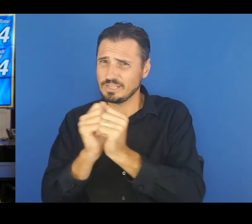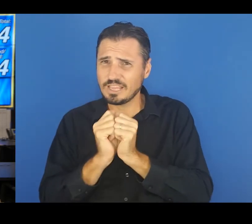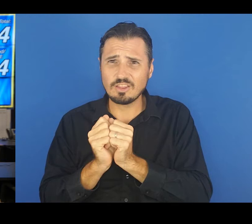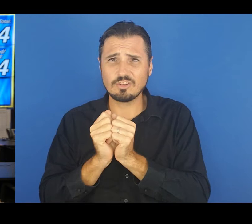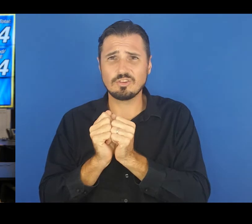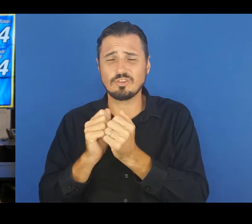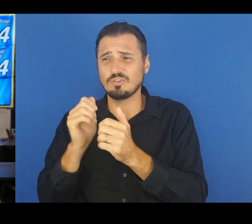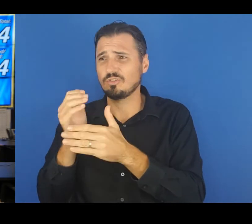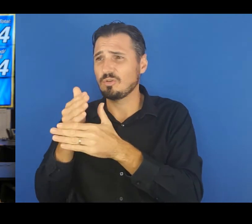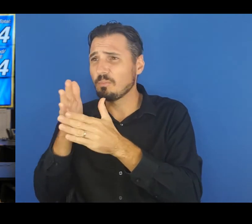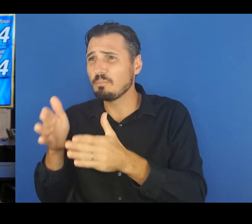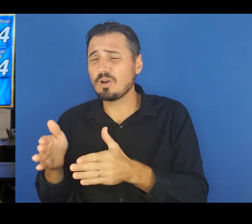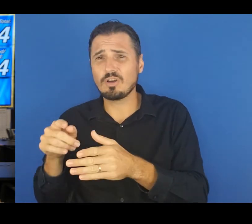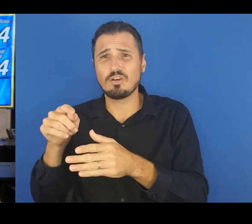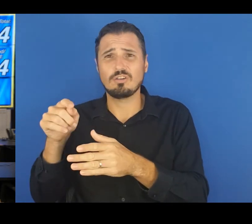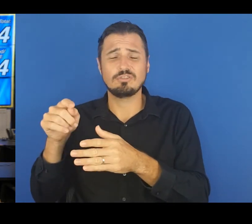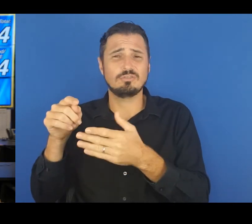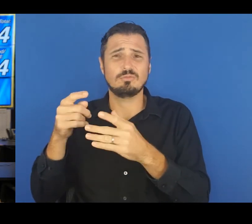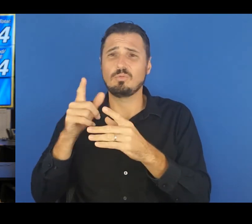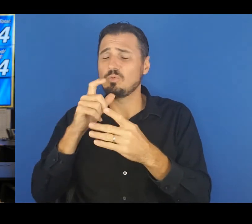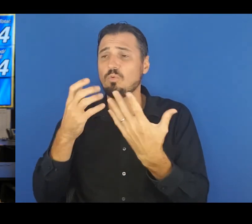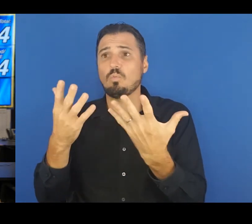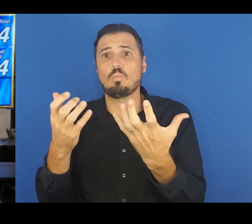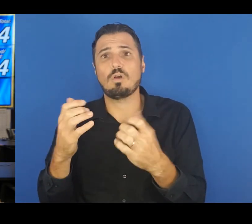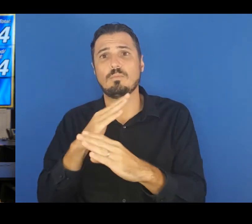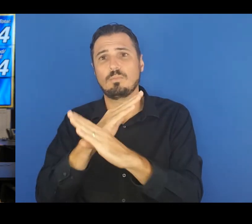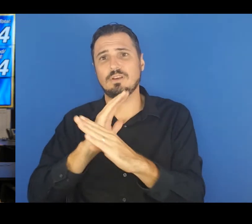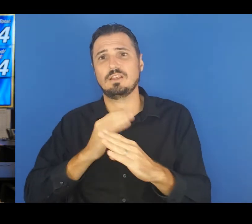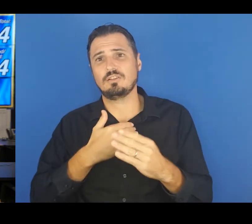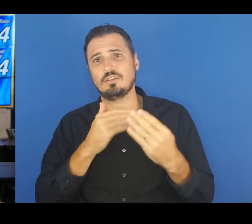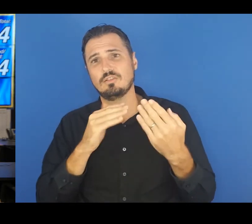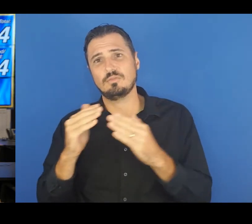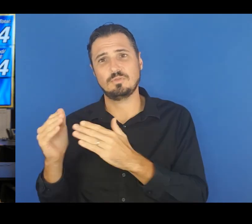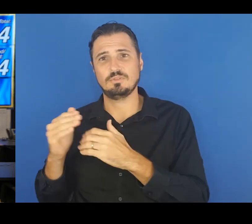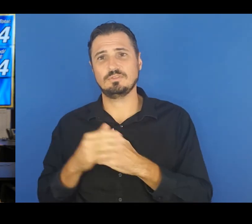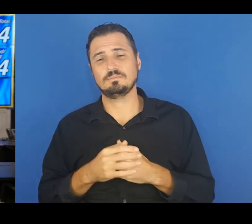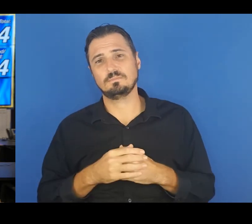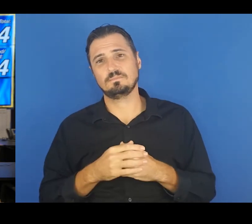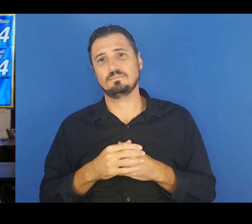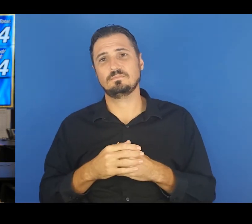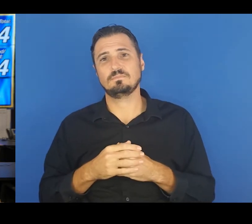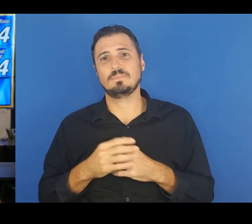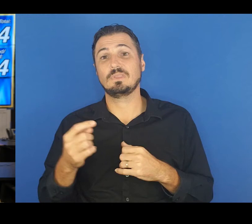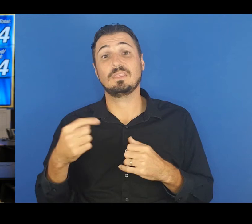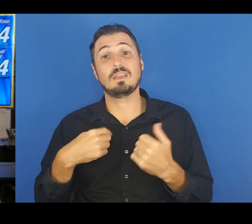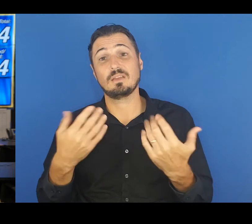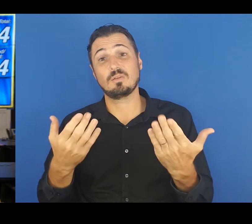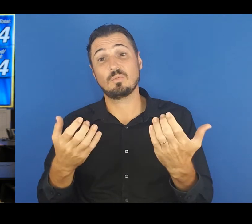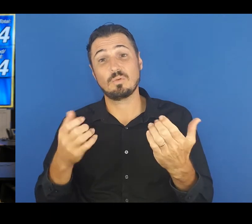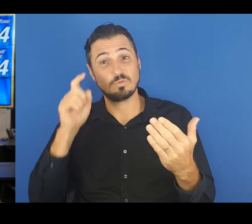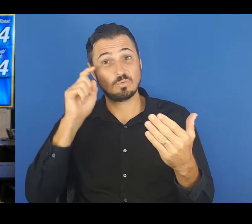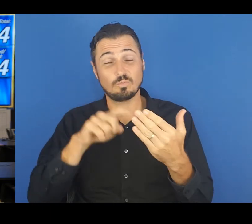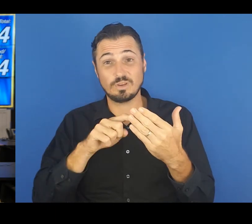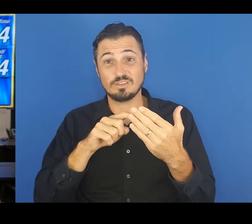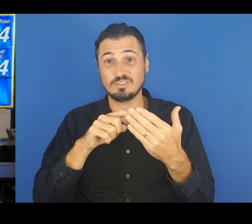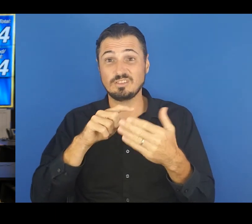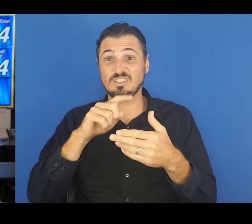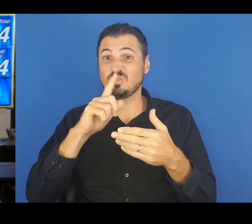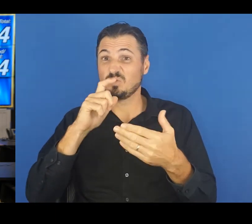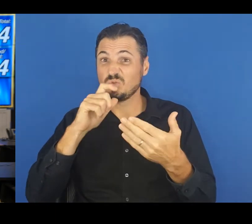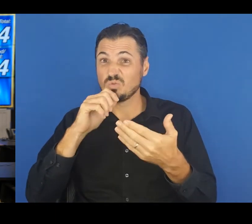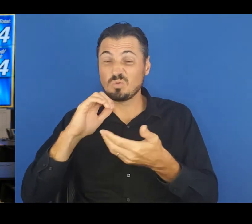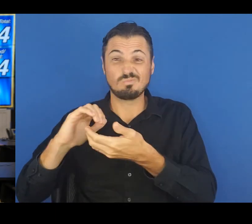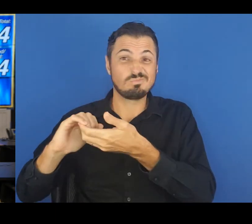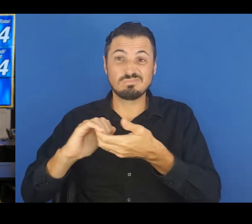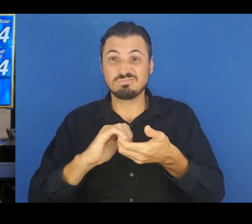this past year with partners committed to protecting the health and safety of our community. I want to recognize and thank our partners